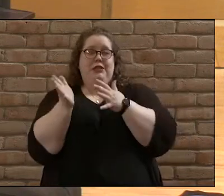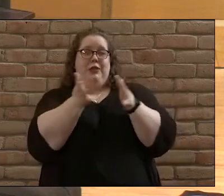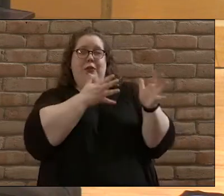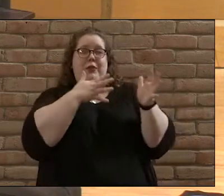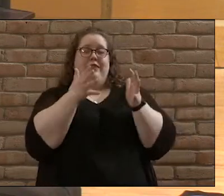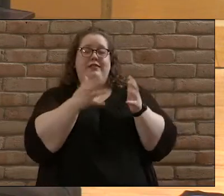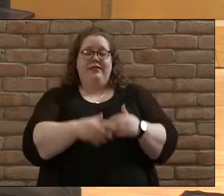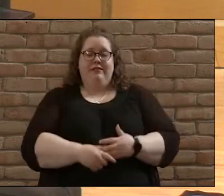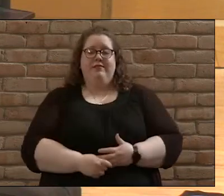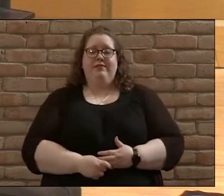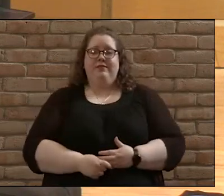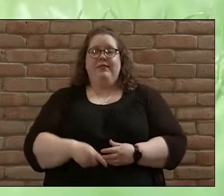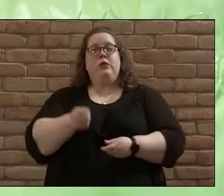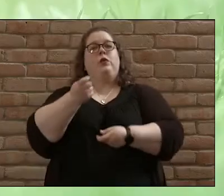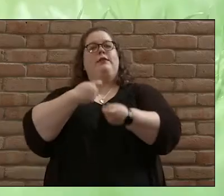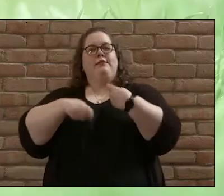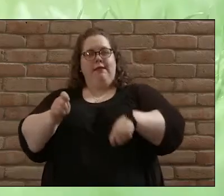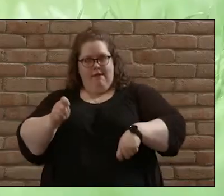So instead,